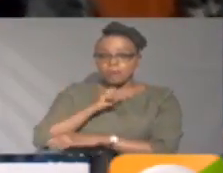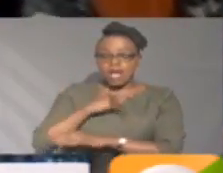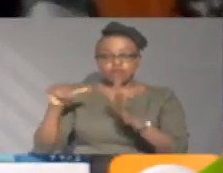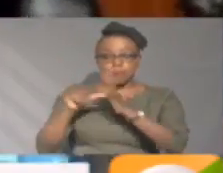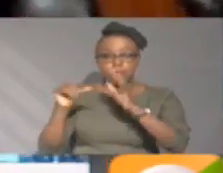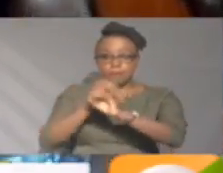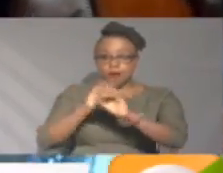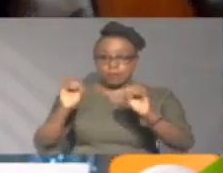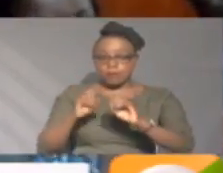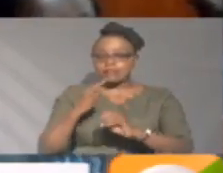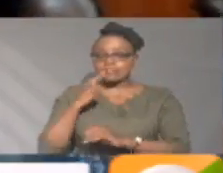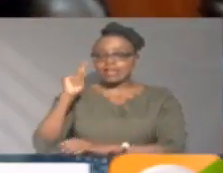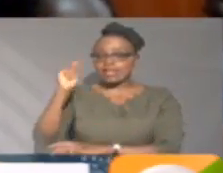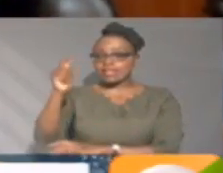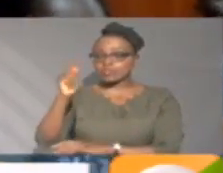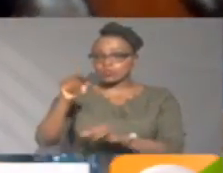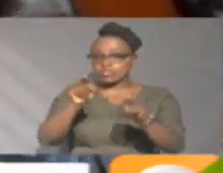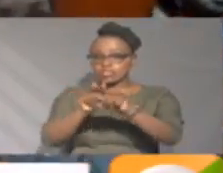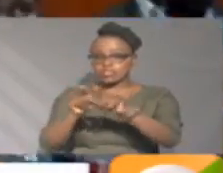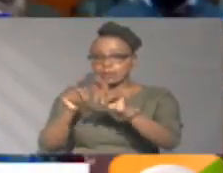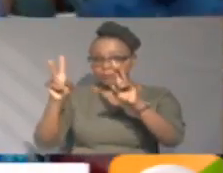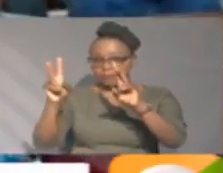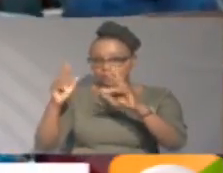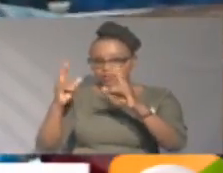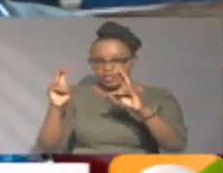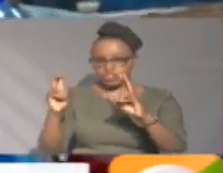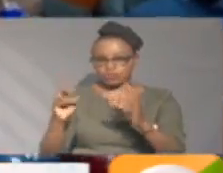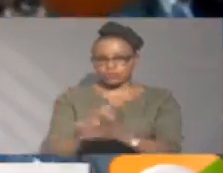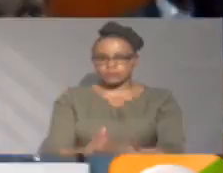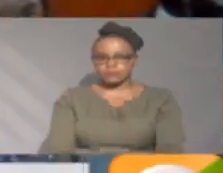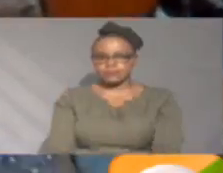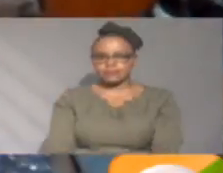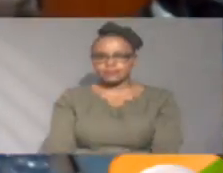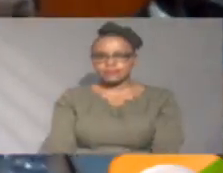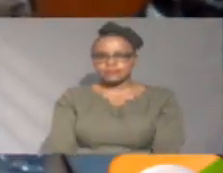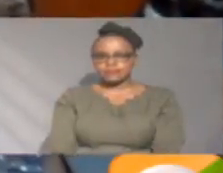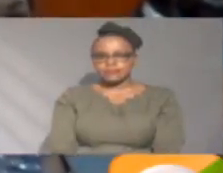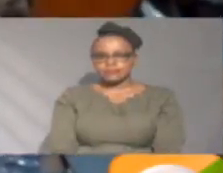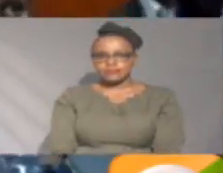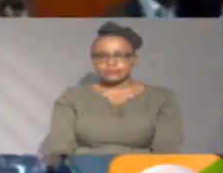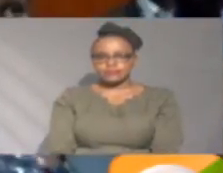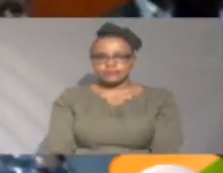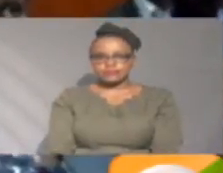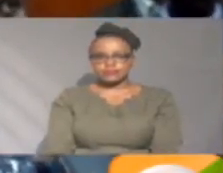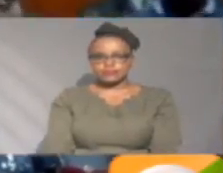problem giving testimony on the same. Sam Ogina, Citizen TV, Nairobi.